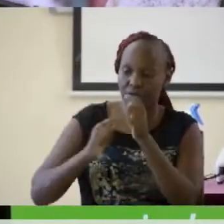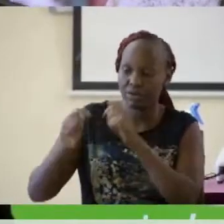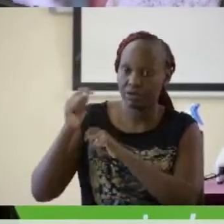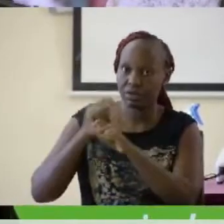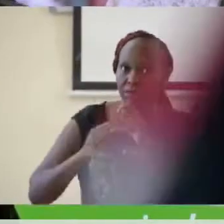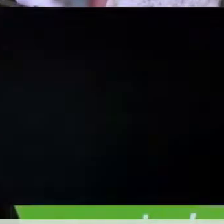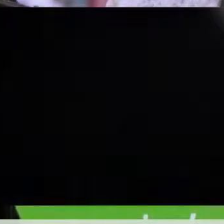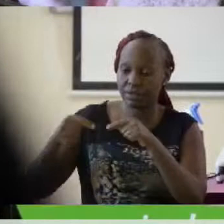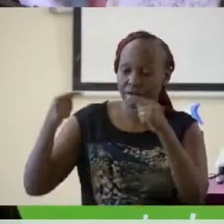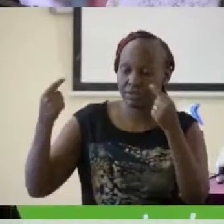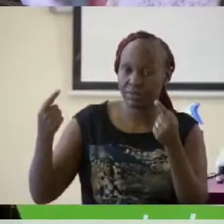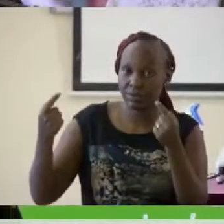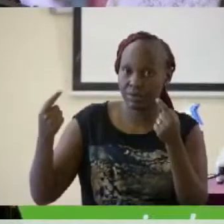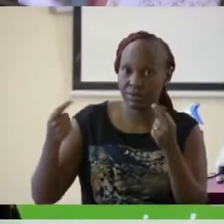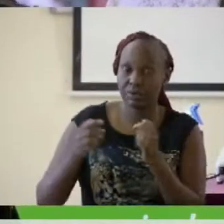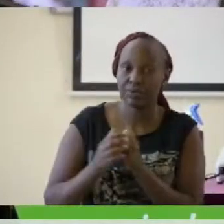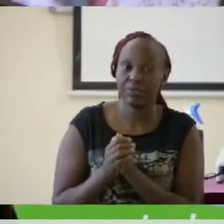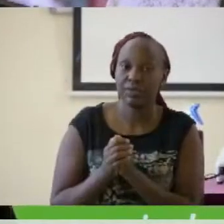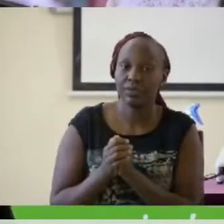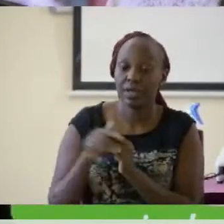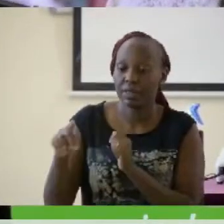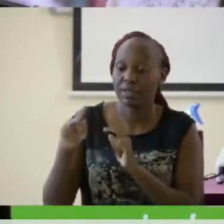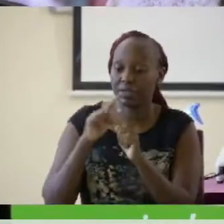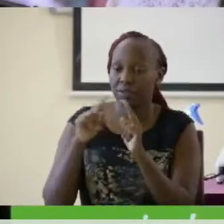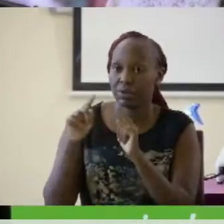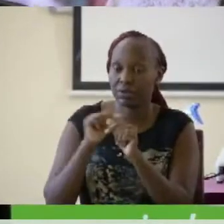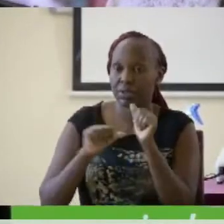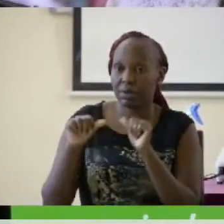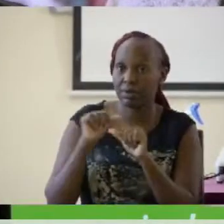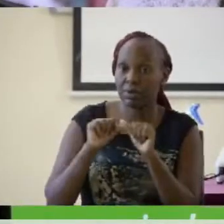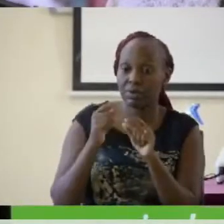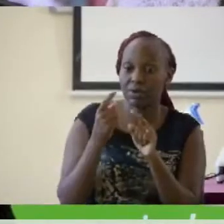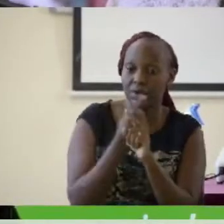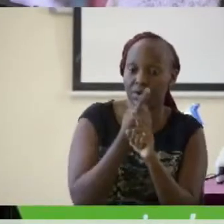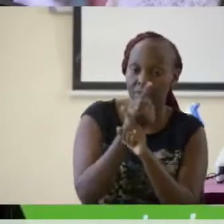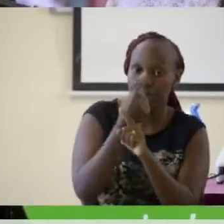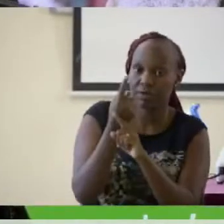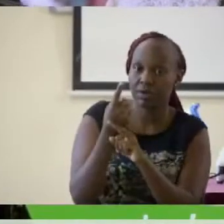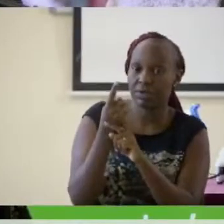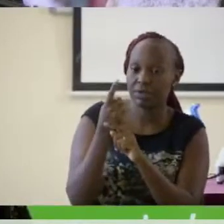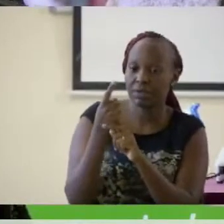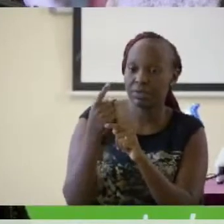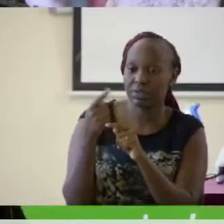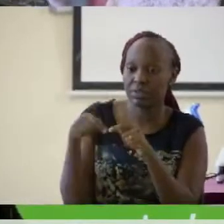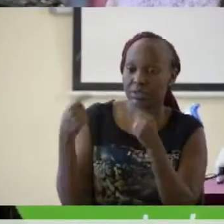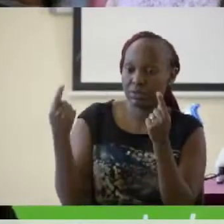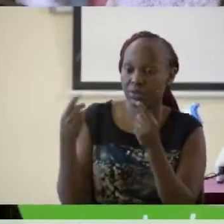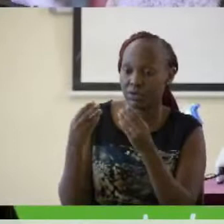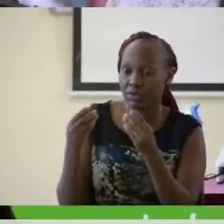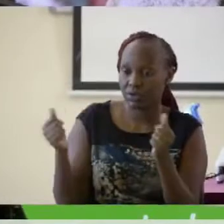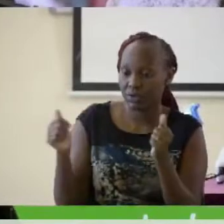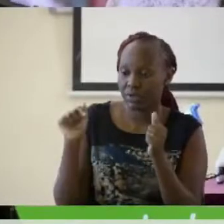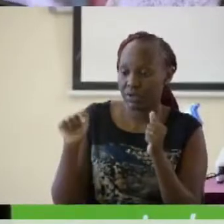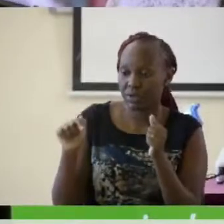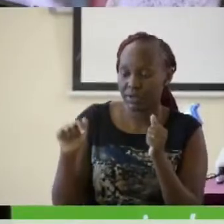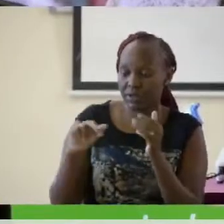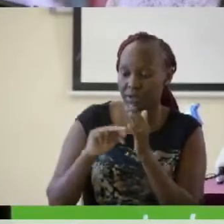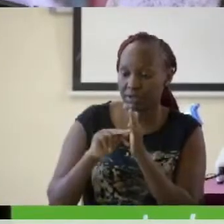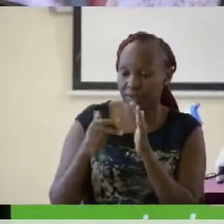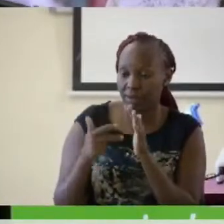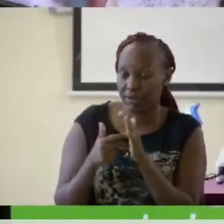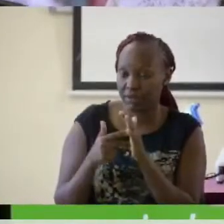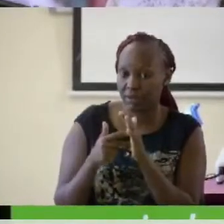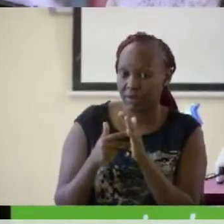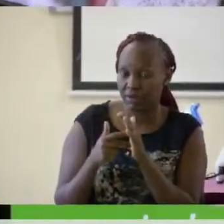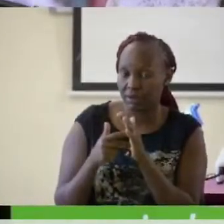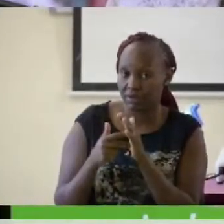resolution. It talks about alternative dispute resolution, and that meaning does